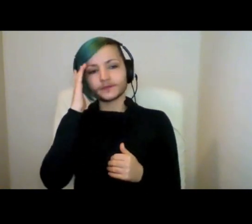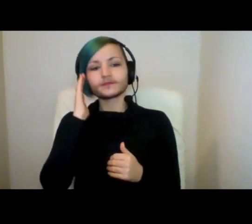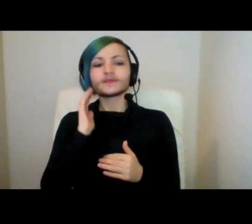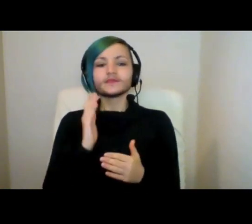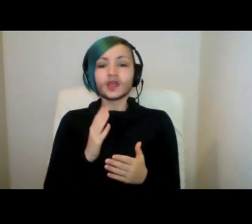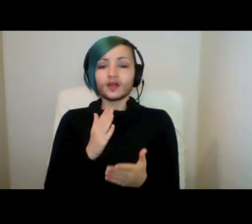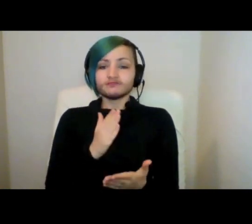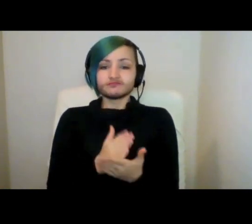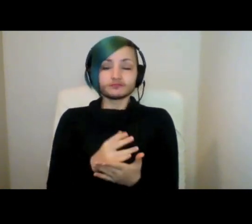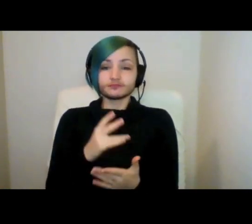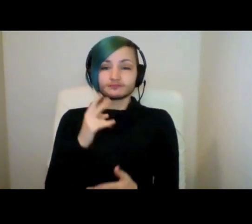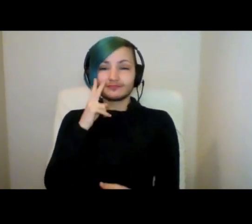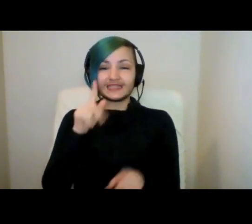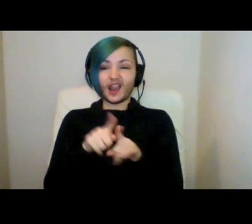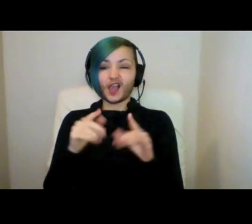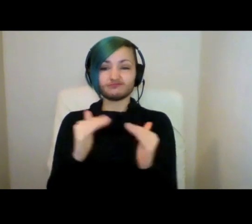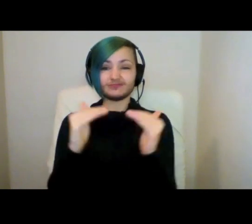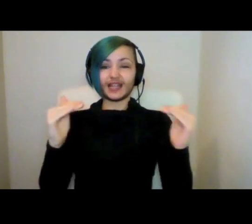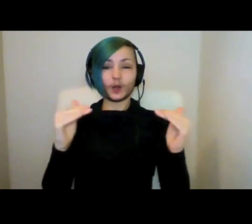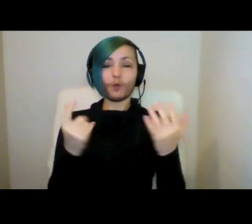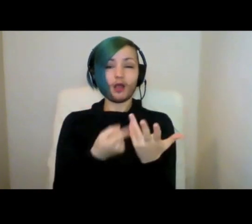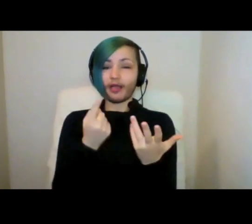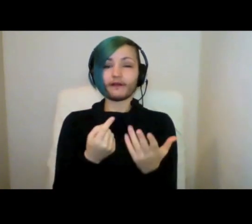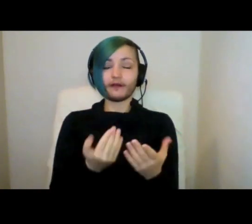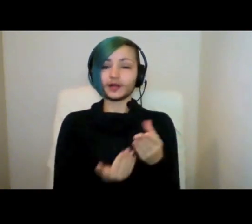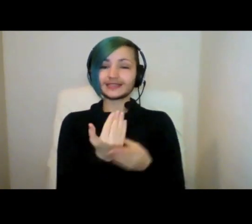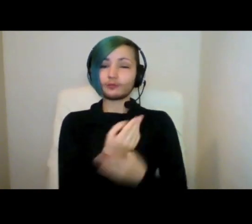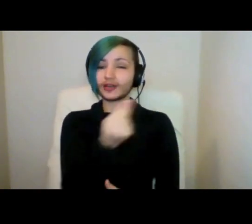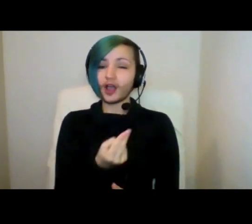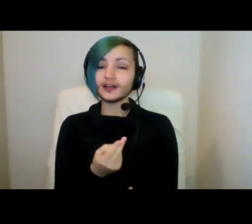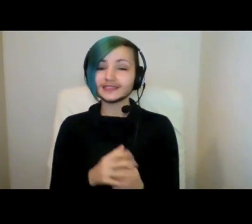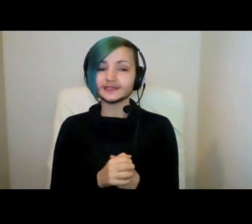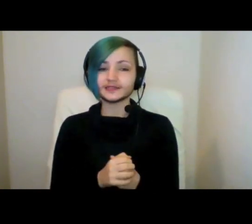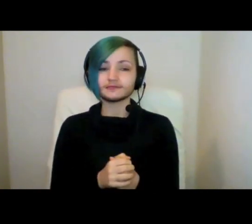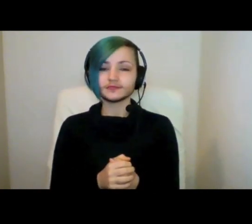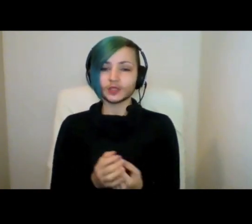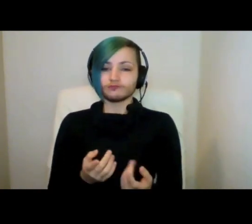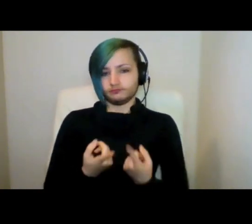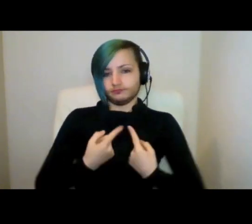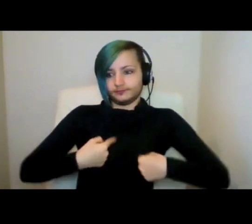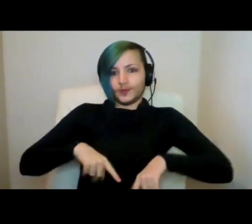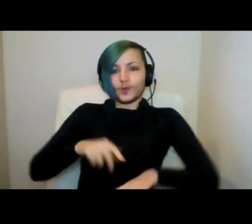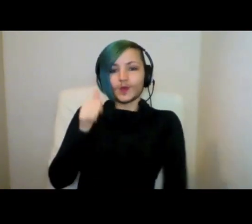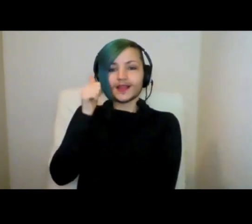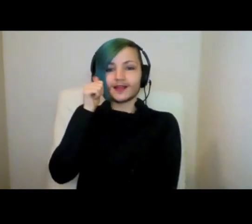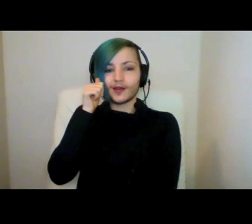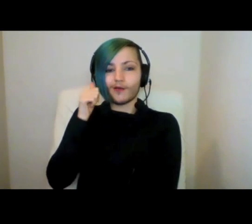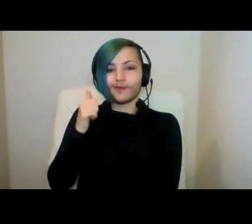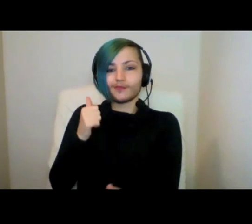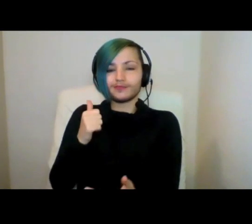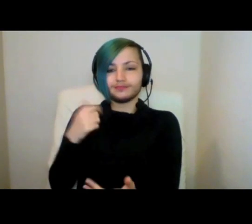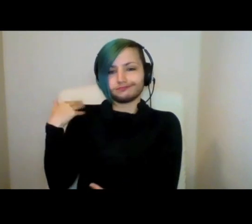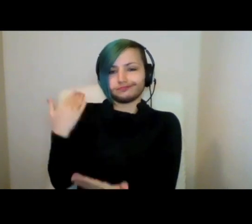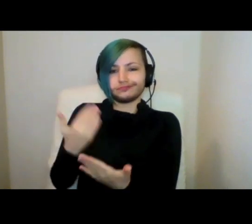footing alongside other contemporary artists. And I think although we've always known for years and years that we've kind of been sidelined and